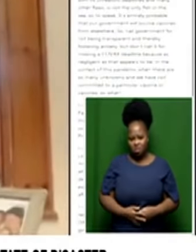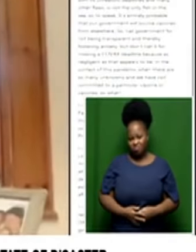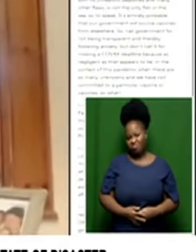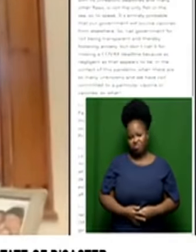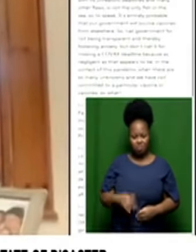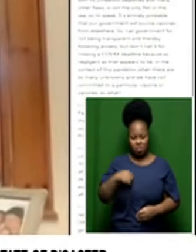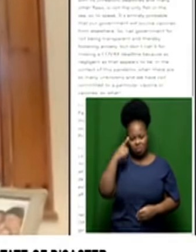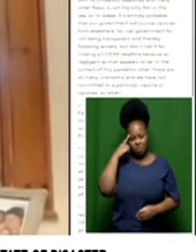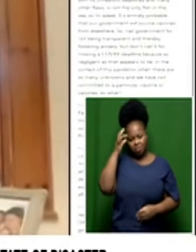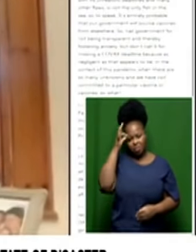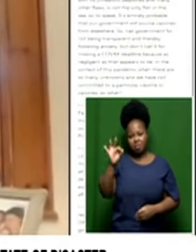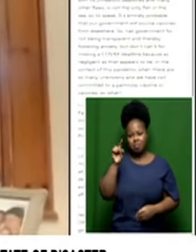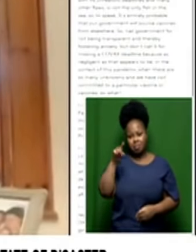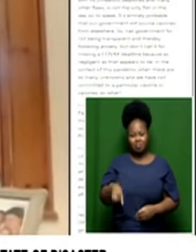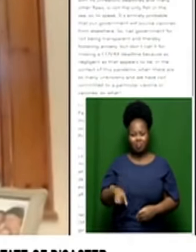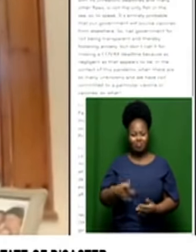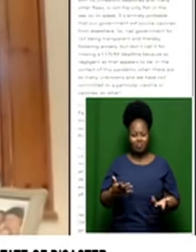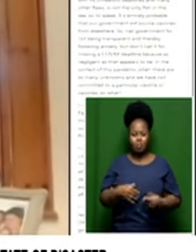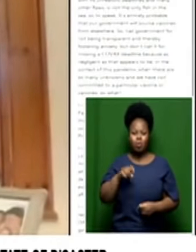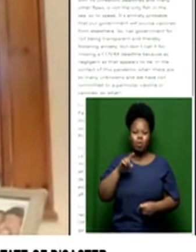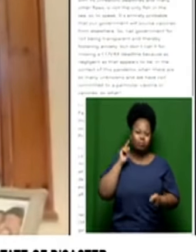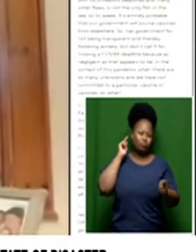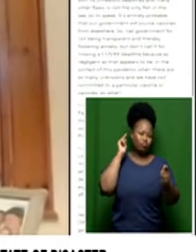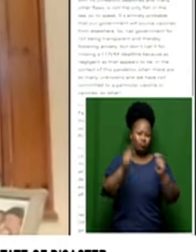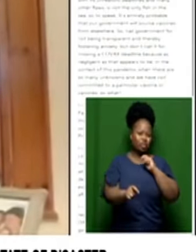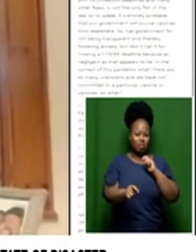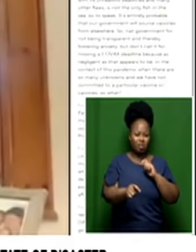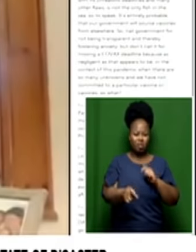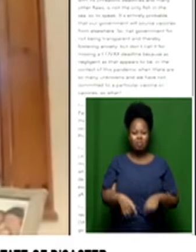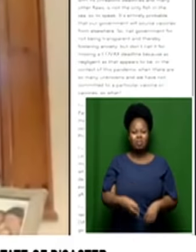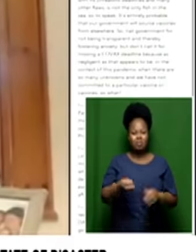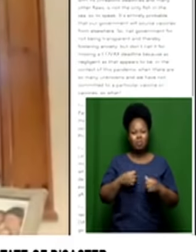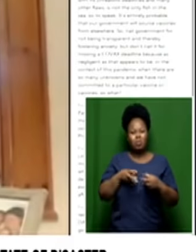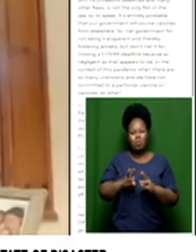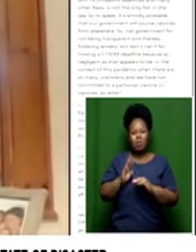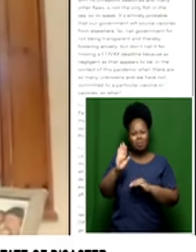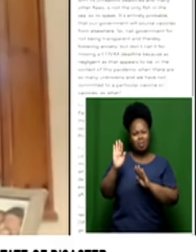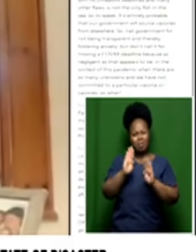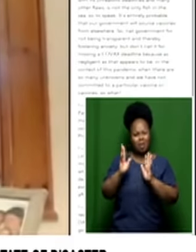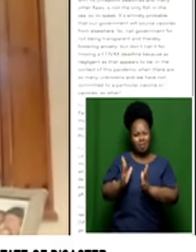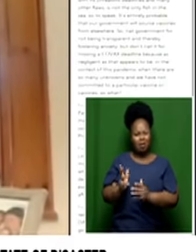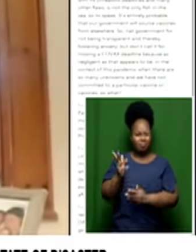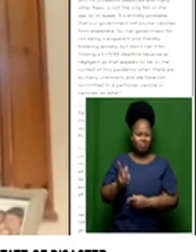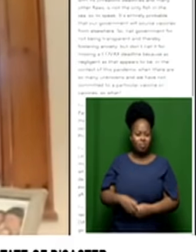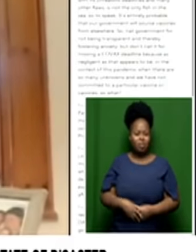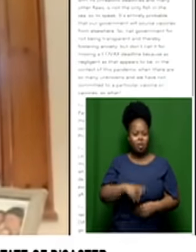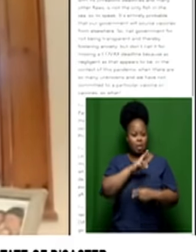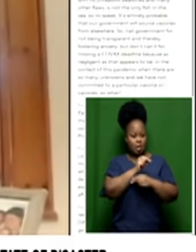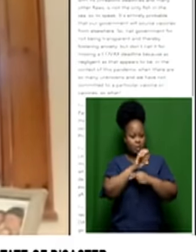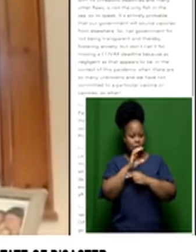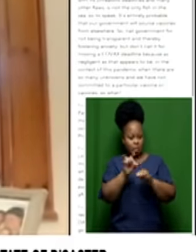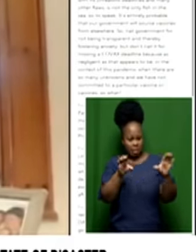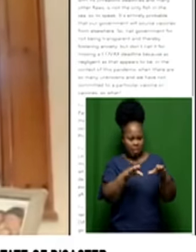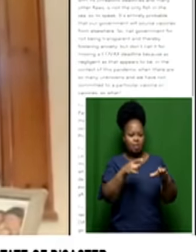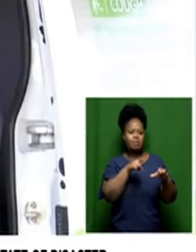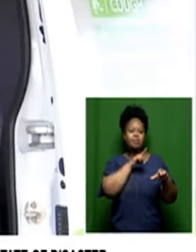I really think that government needs a 180-degree turn on the way it has behaved. I think the NCC has been far